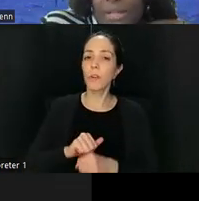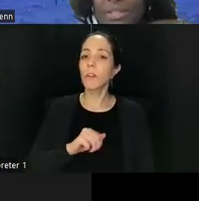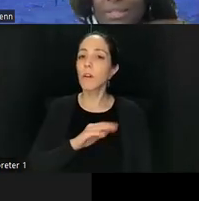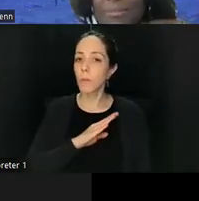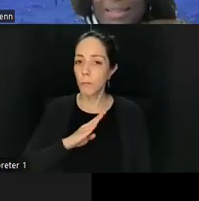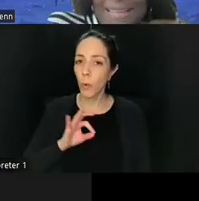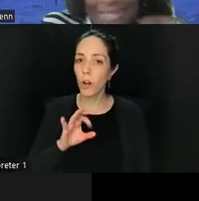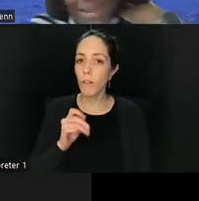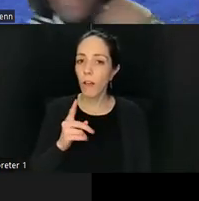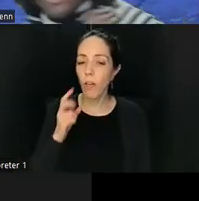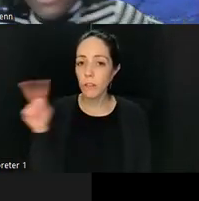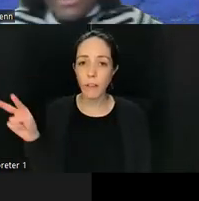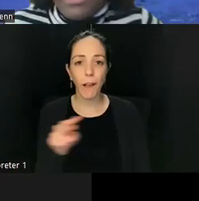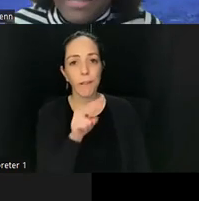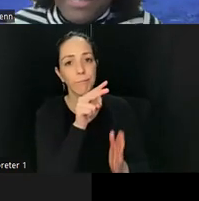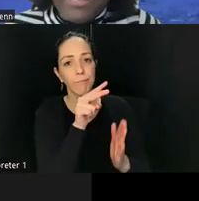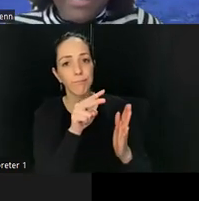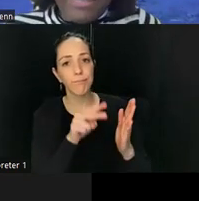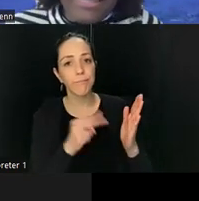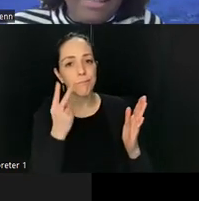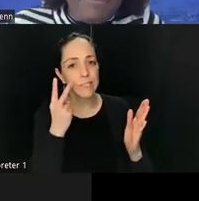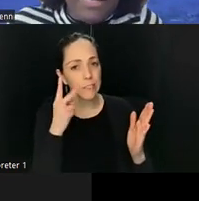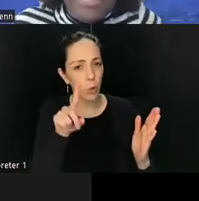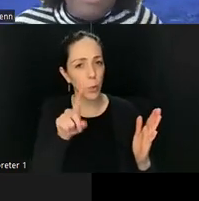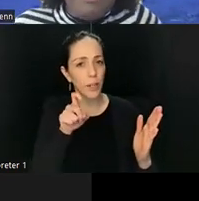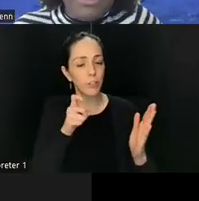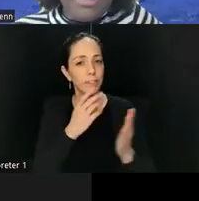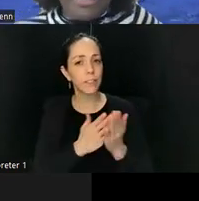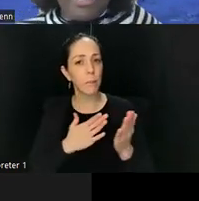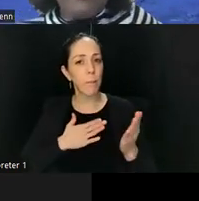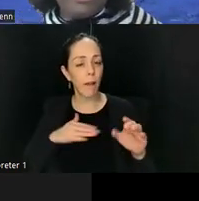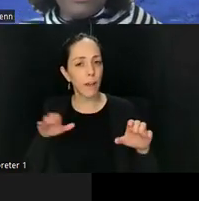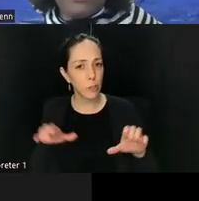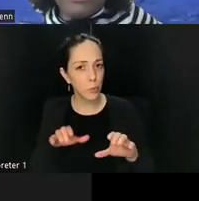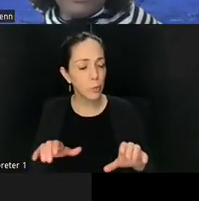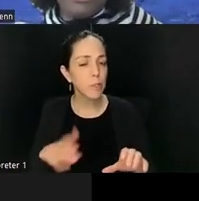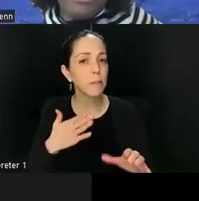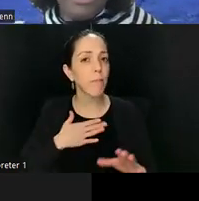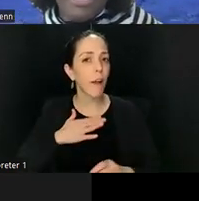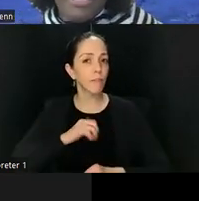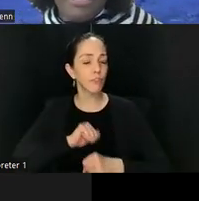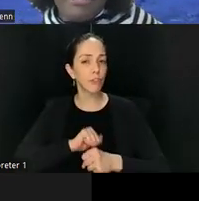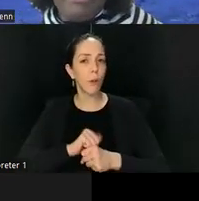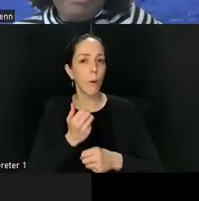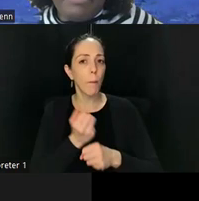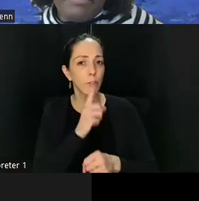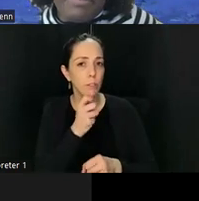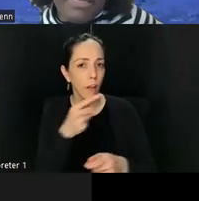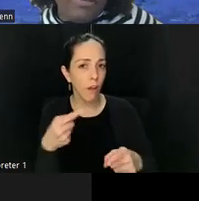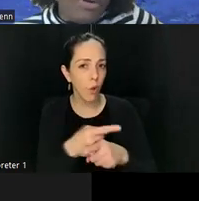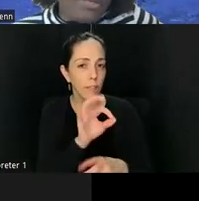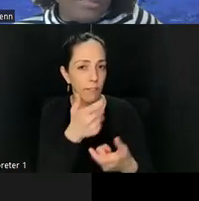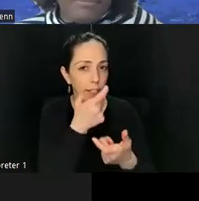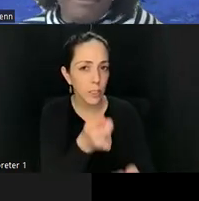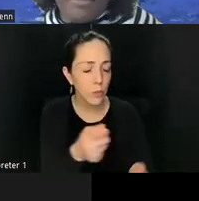just question some of the things that I was doing. It's like, is this something that I should be doing? It's the conflict of interest, and